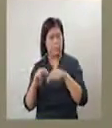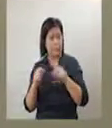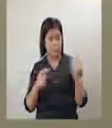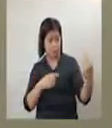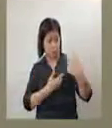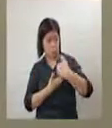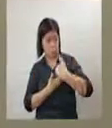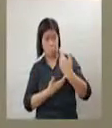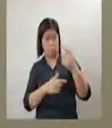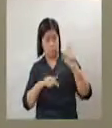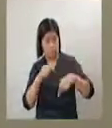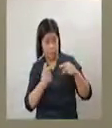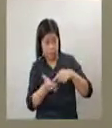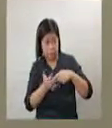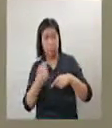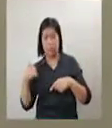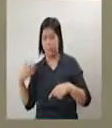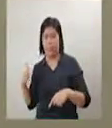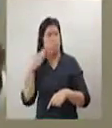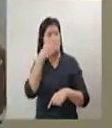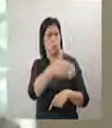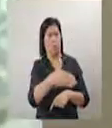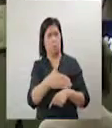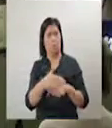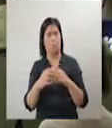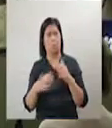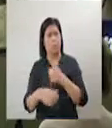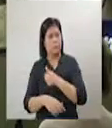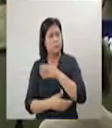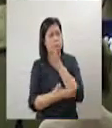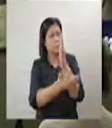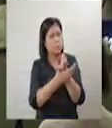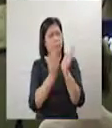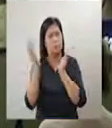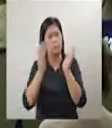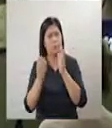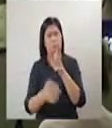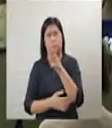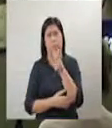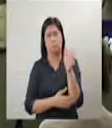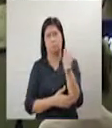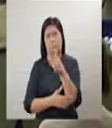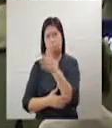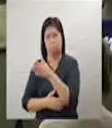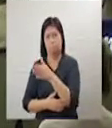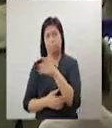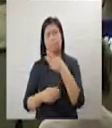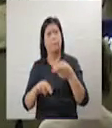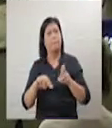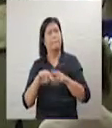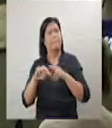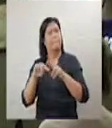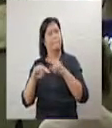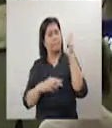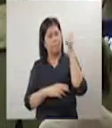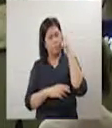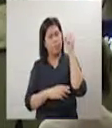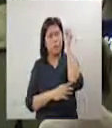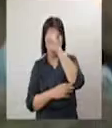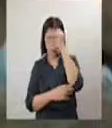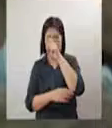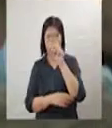the mother. We must increase government scholarships to encourage our